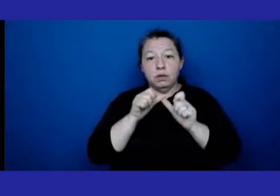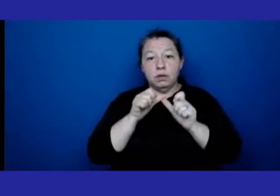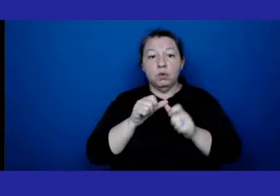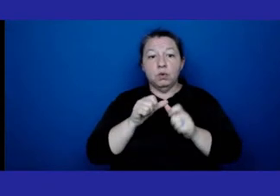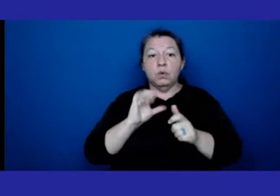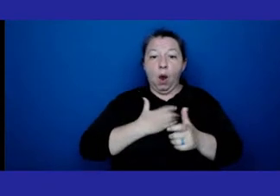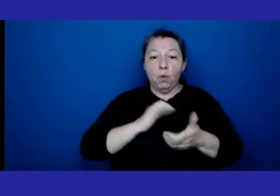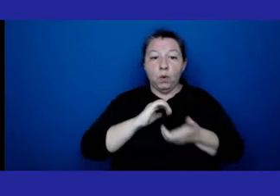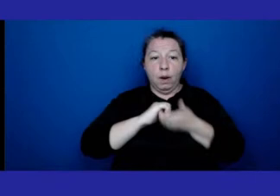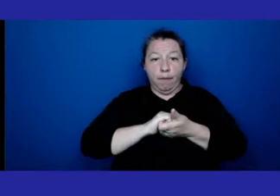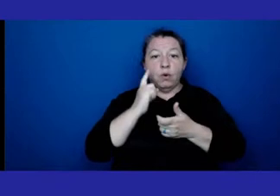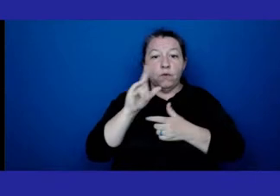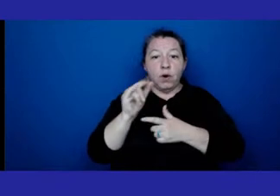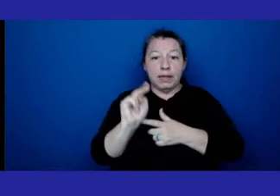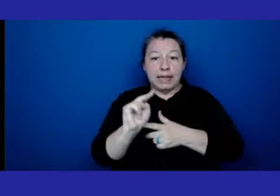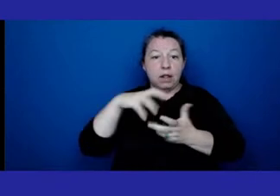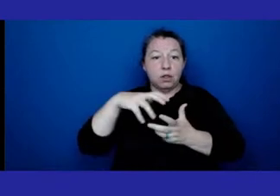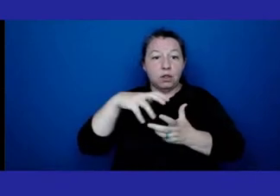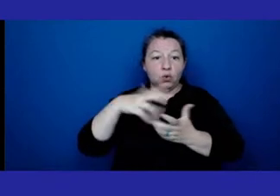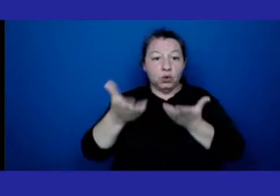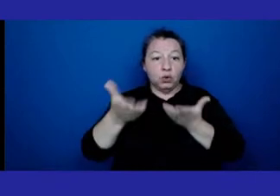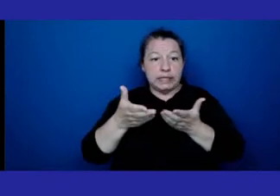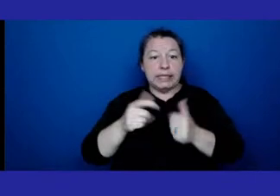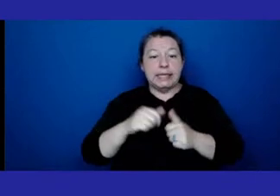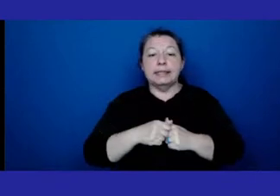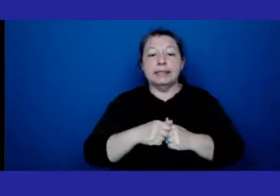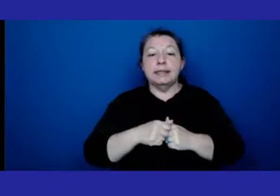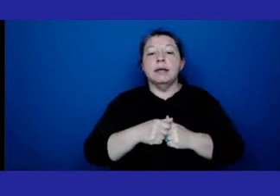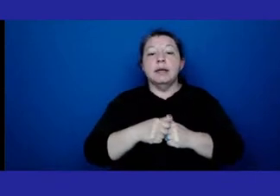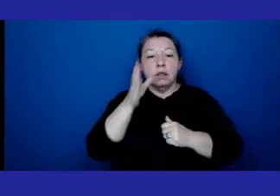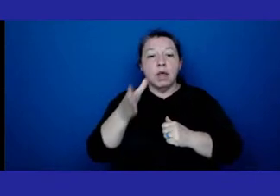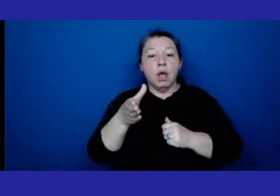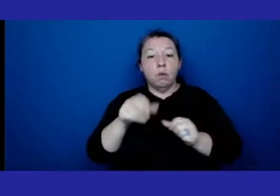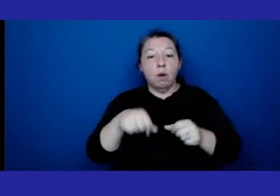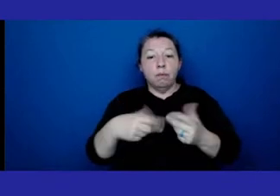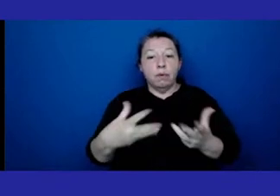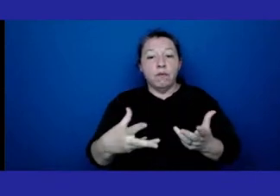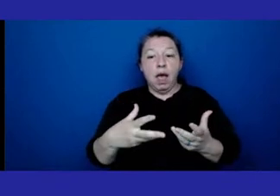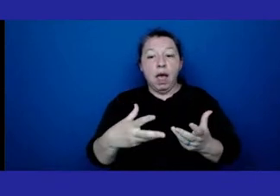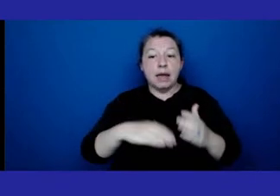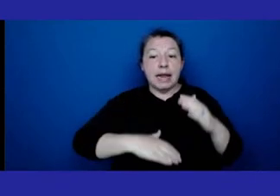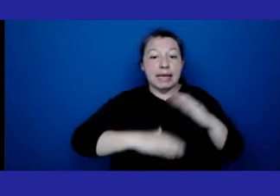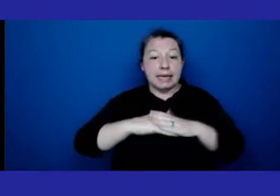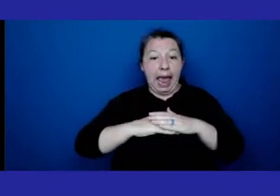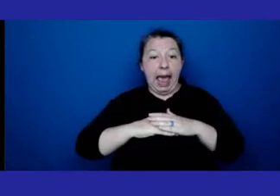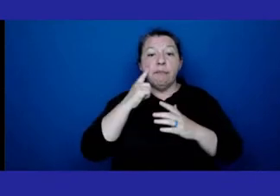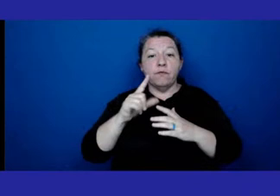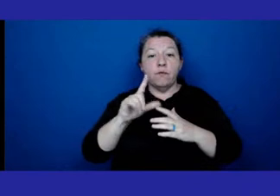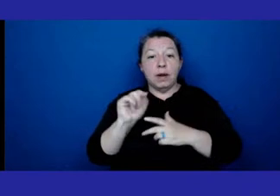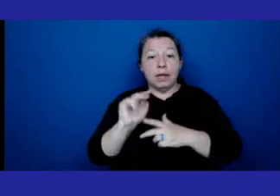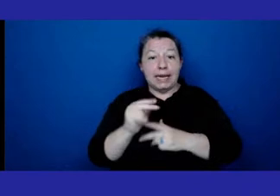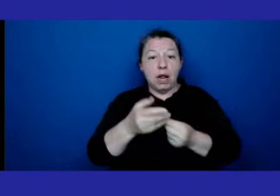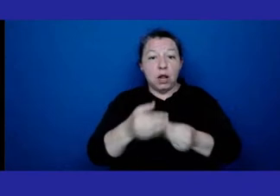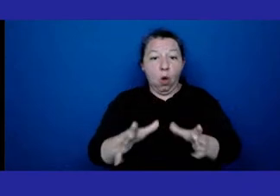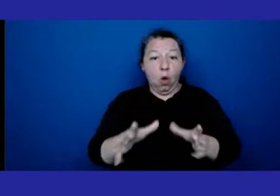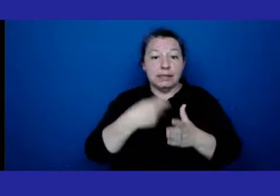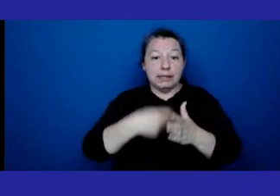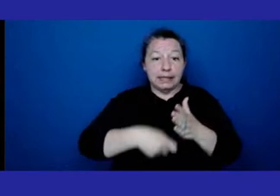for linen and laundry services, that they're going to be providing a cap on linen loss